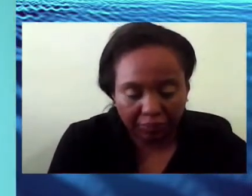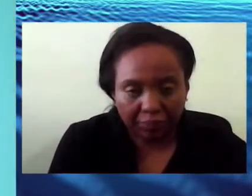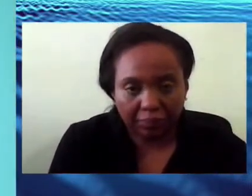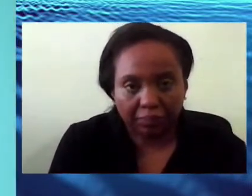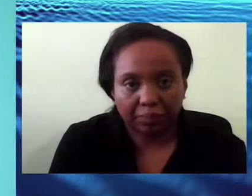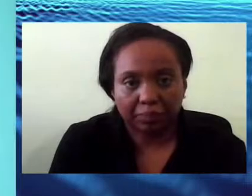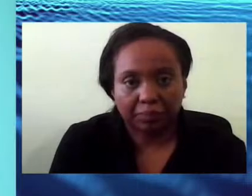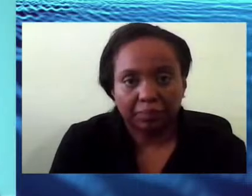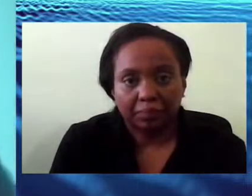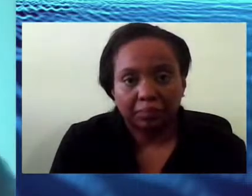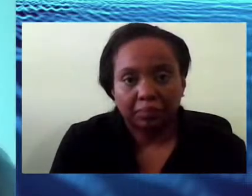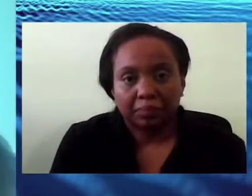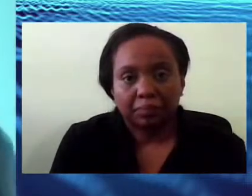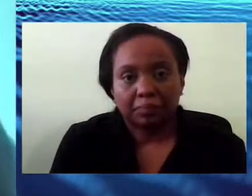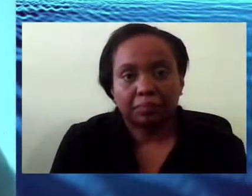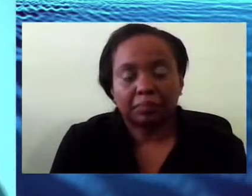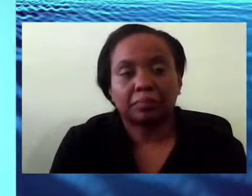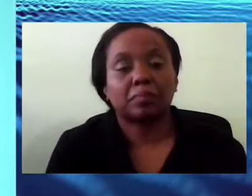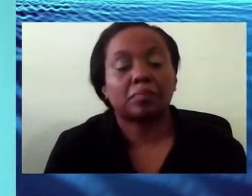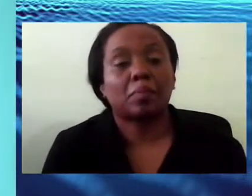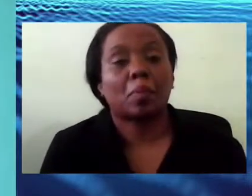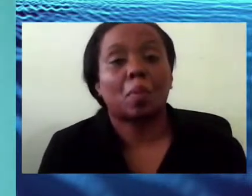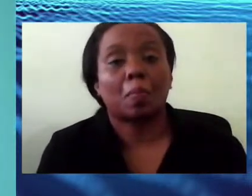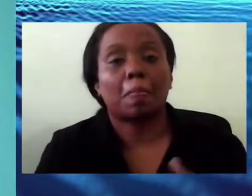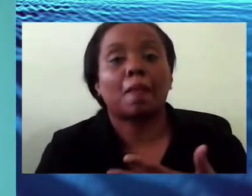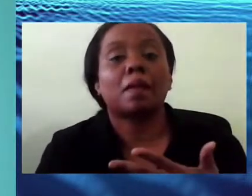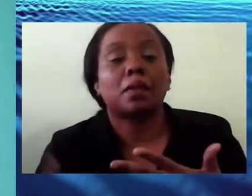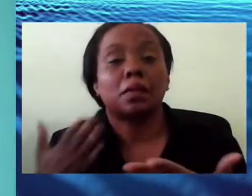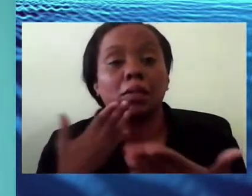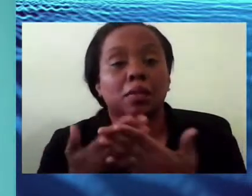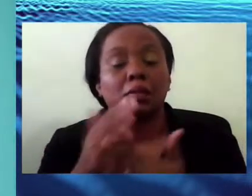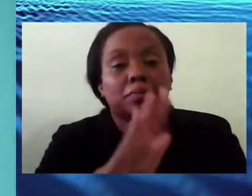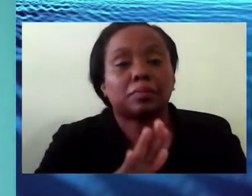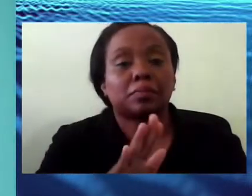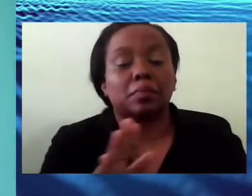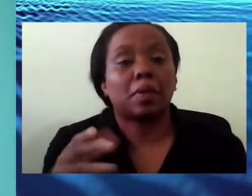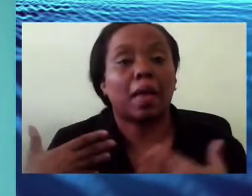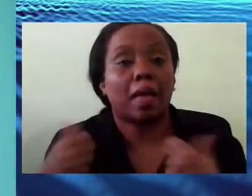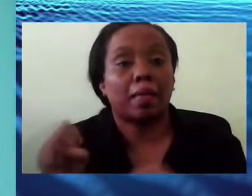Good afternoon, Minister Bostic. I have two questions for you. This is Barry Allen from the Nation.